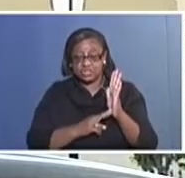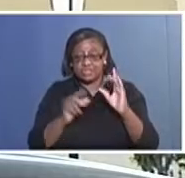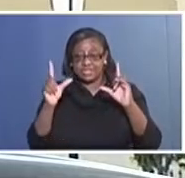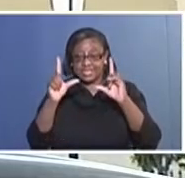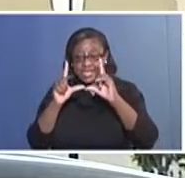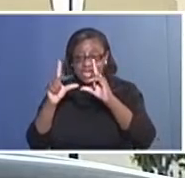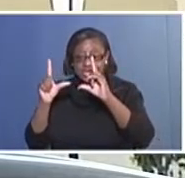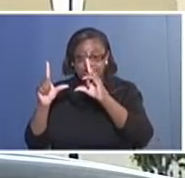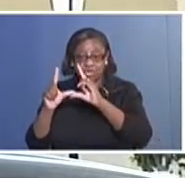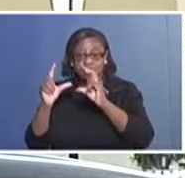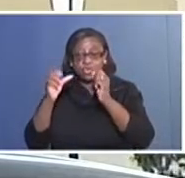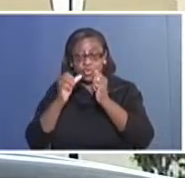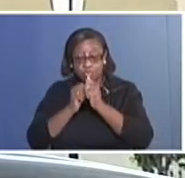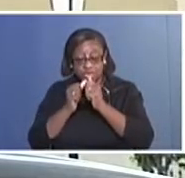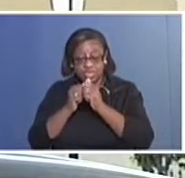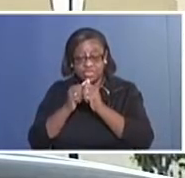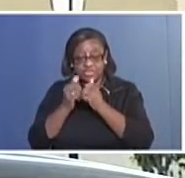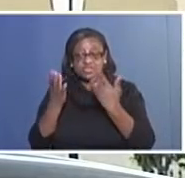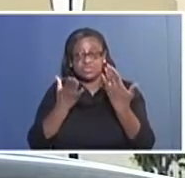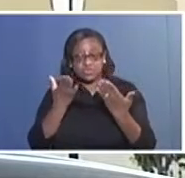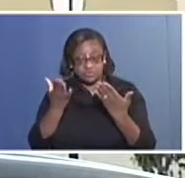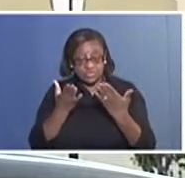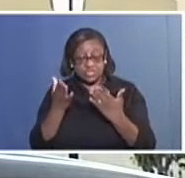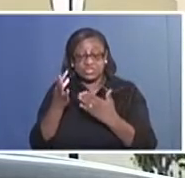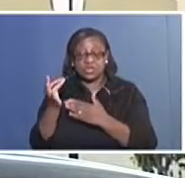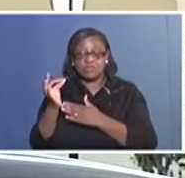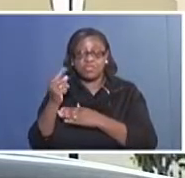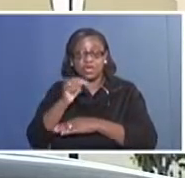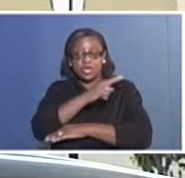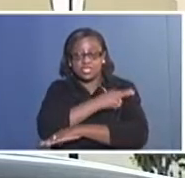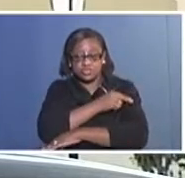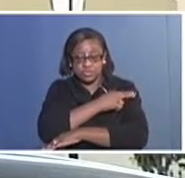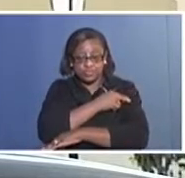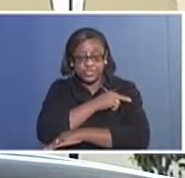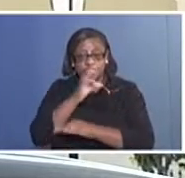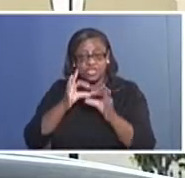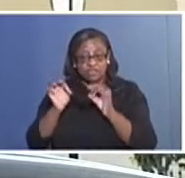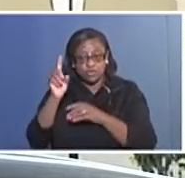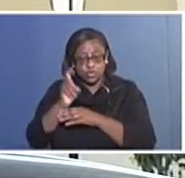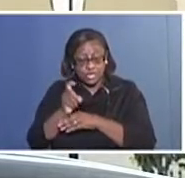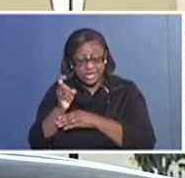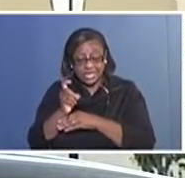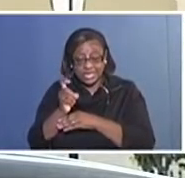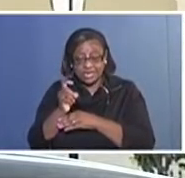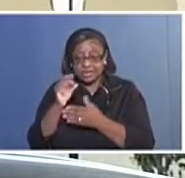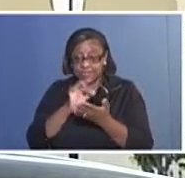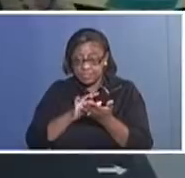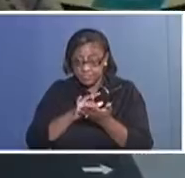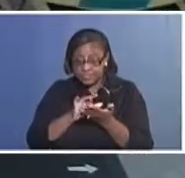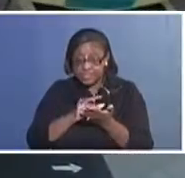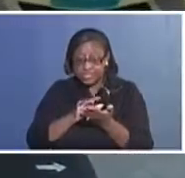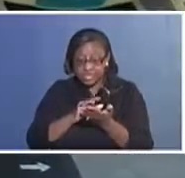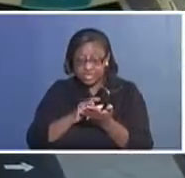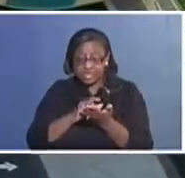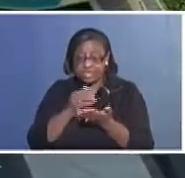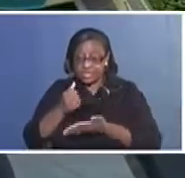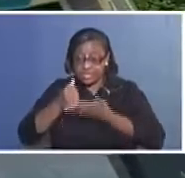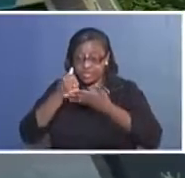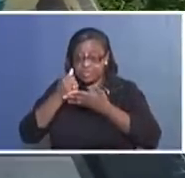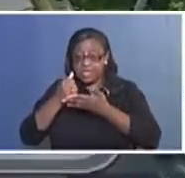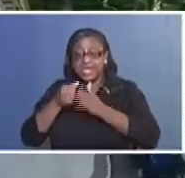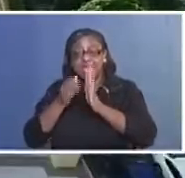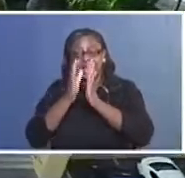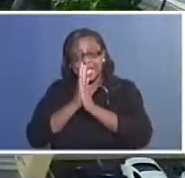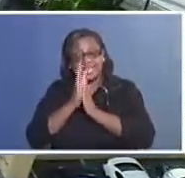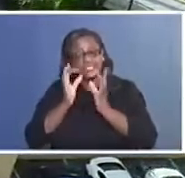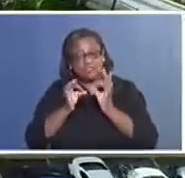line with the hospital's other services. When patients require treatment, it says they are advised of the cost of the service and asked if they